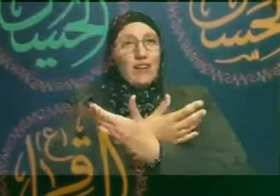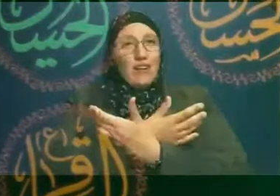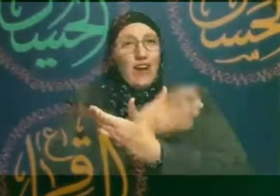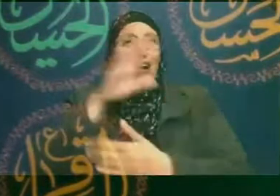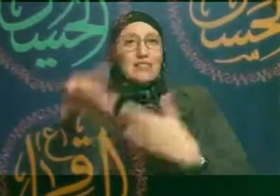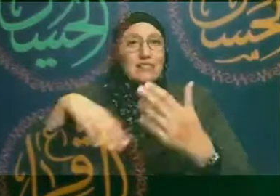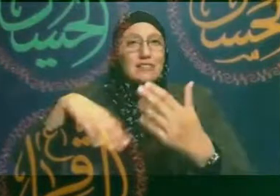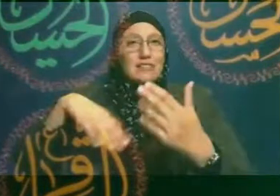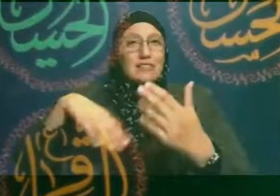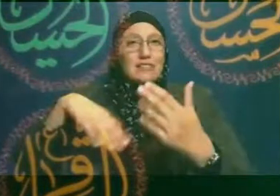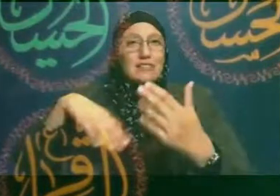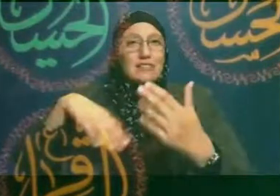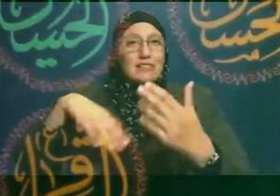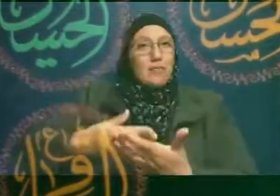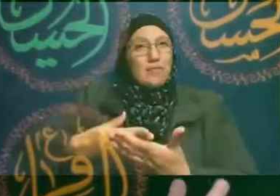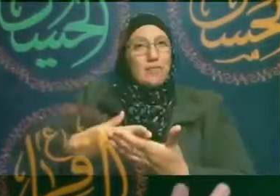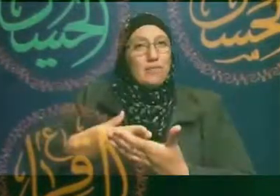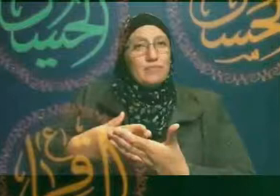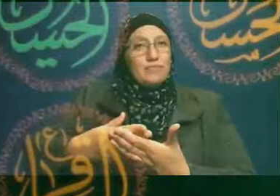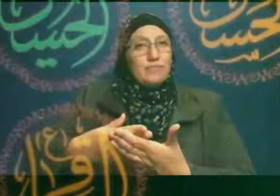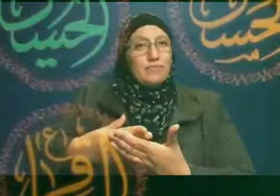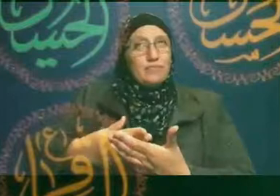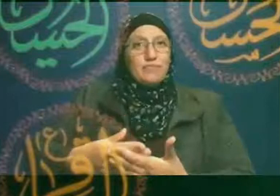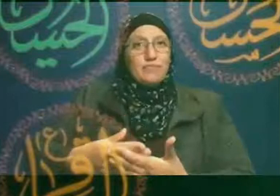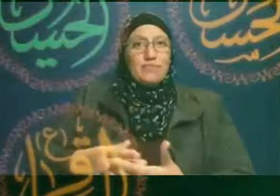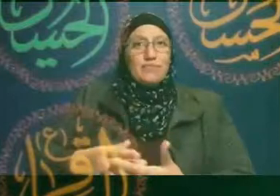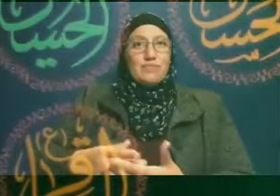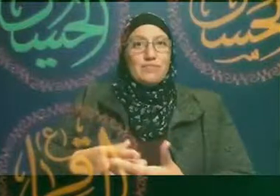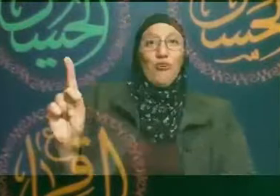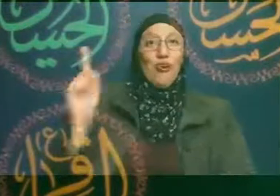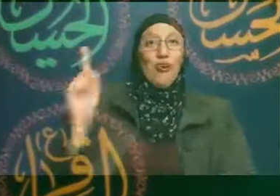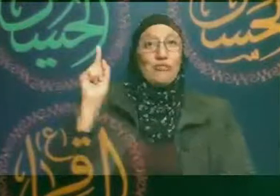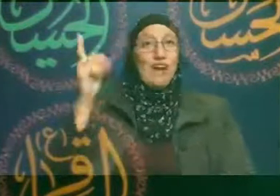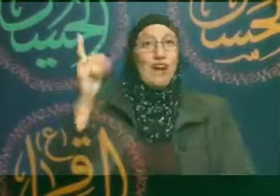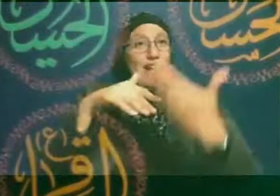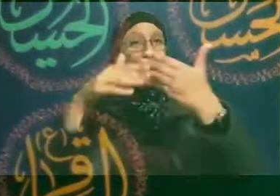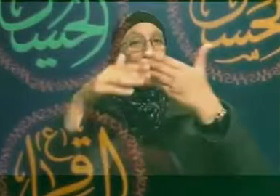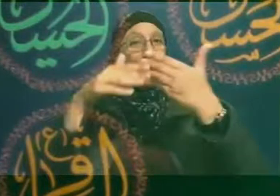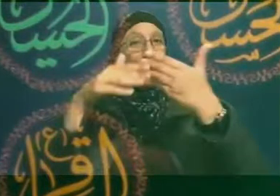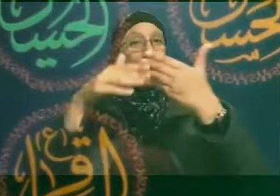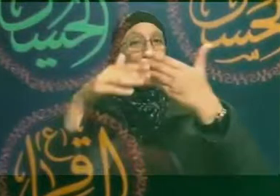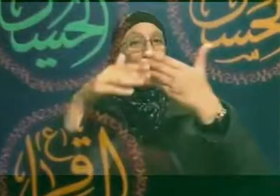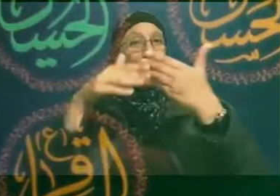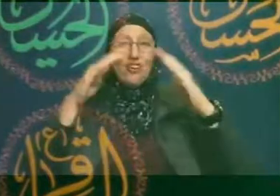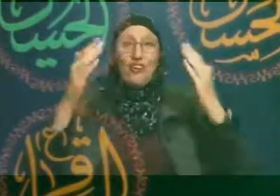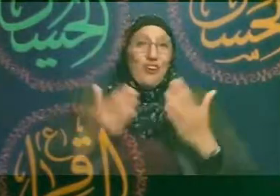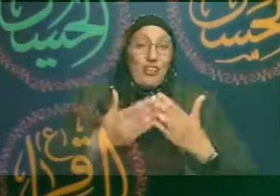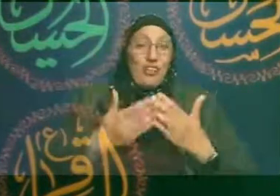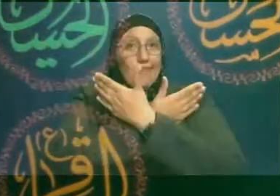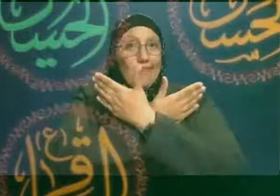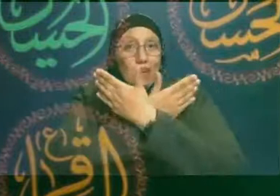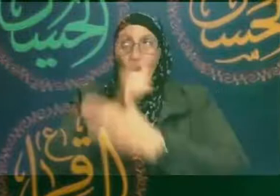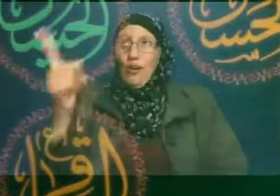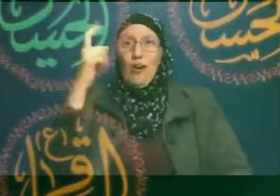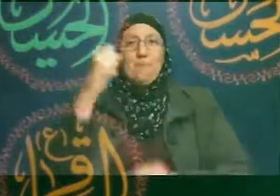is through God that we're supposed to get to know the heaven, the earth, myself, trees, and everything around us. The mistake that we